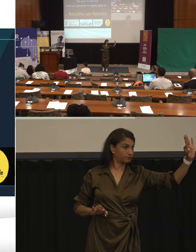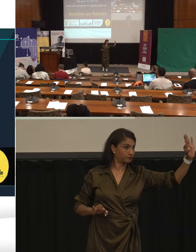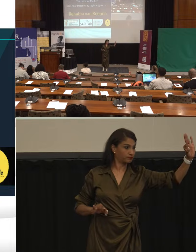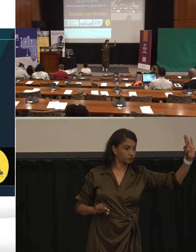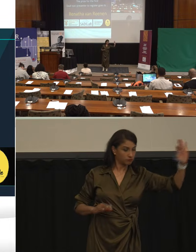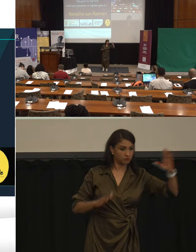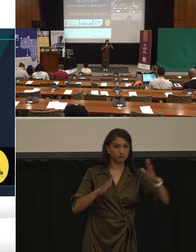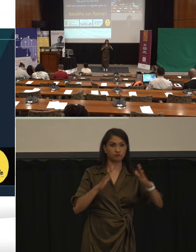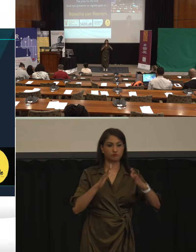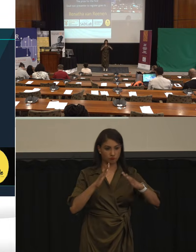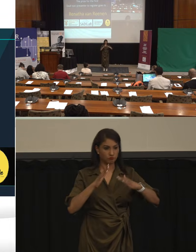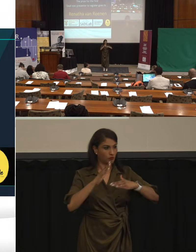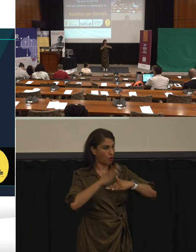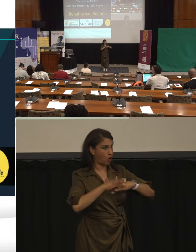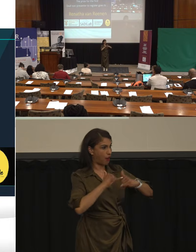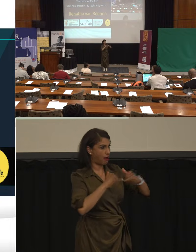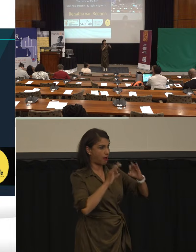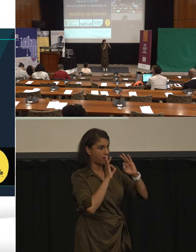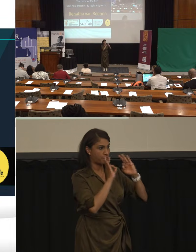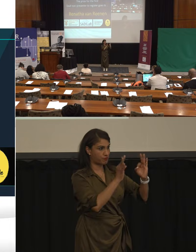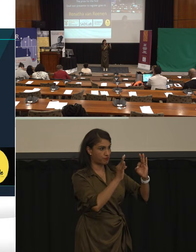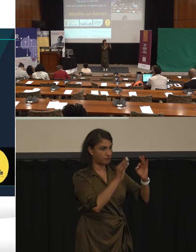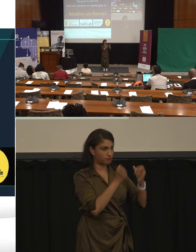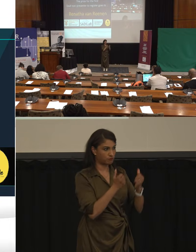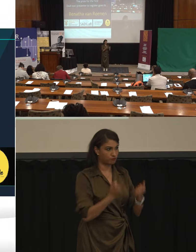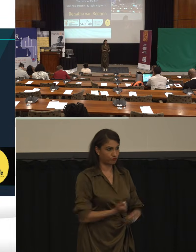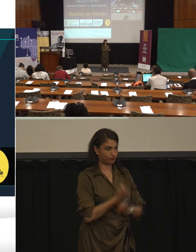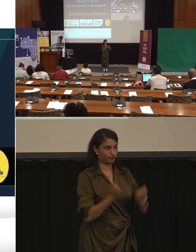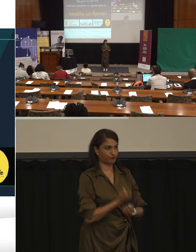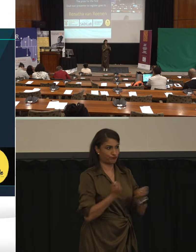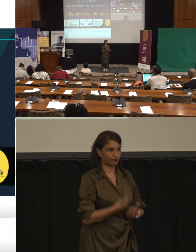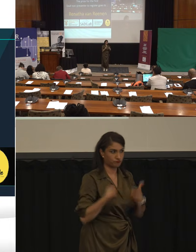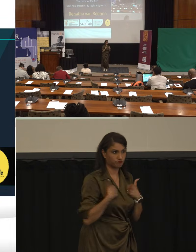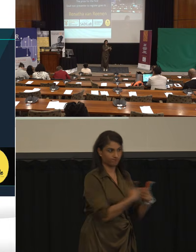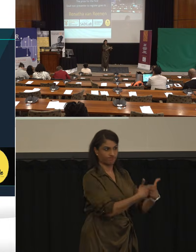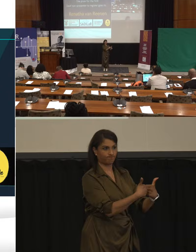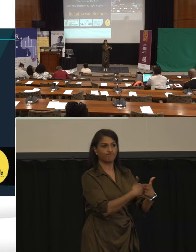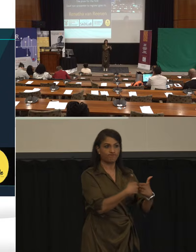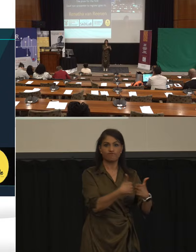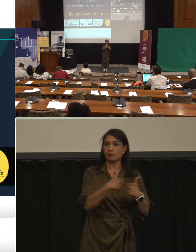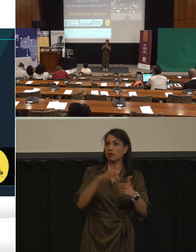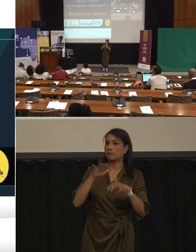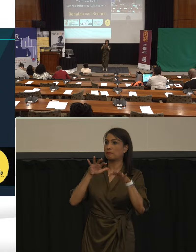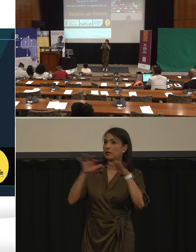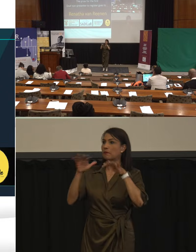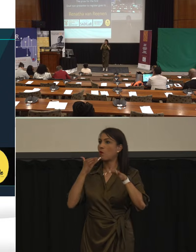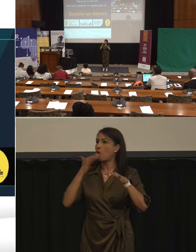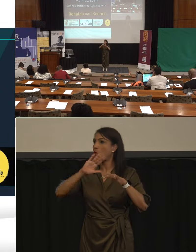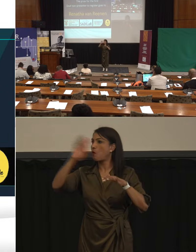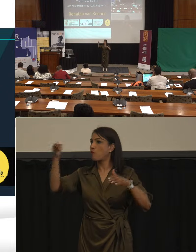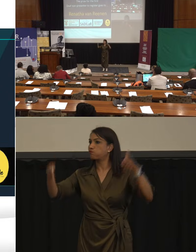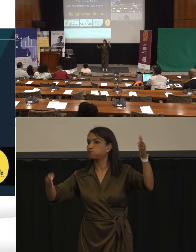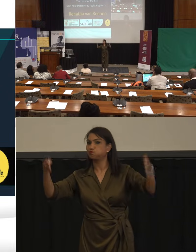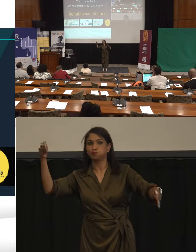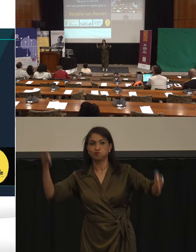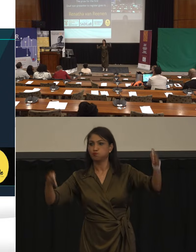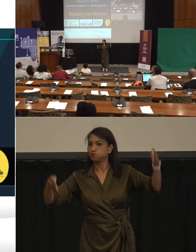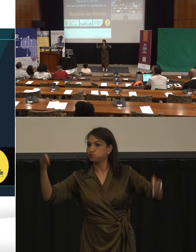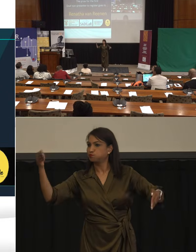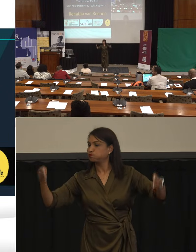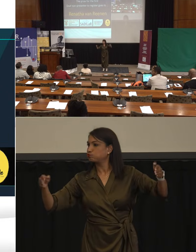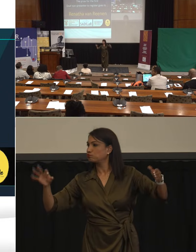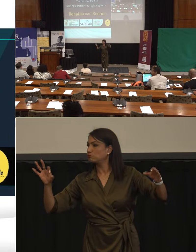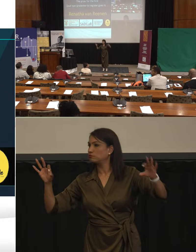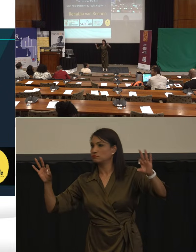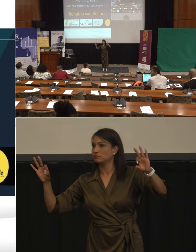We are just waiting for a few people to still arrive. I'm checking, is online back and running? Yes.